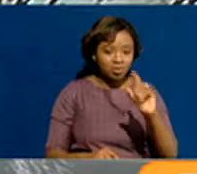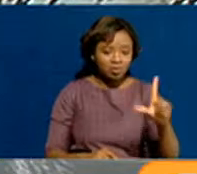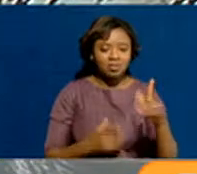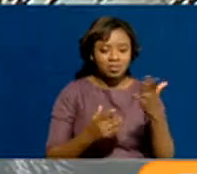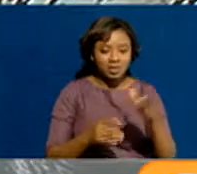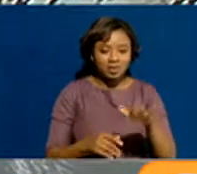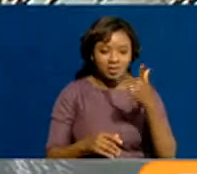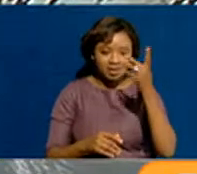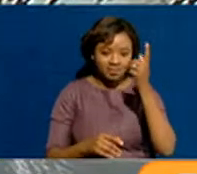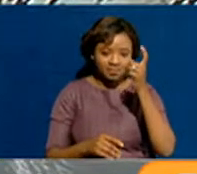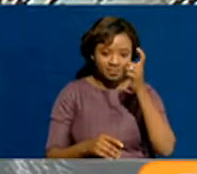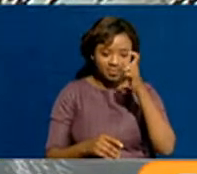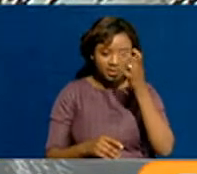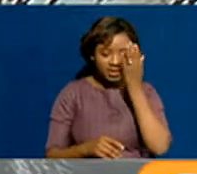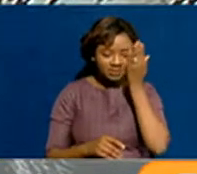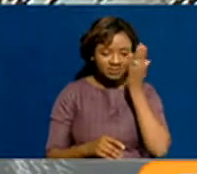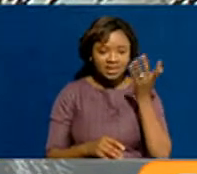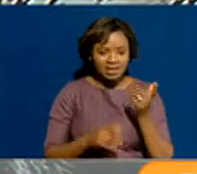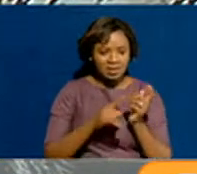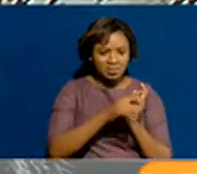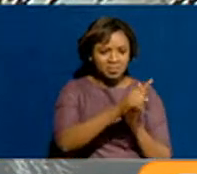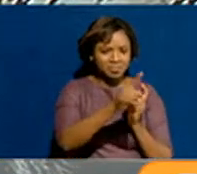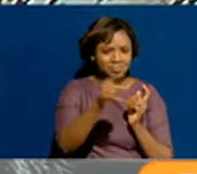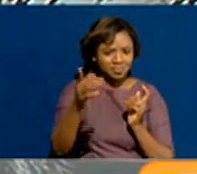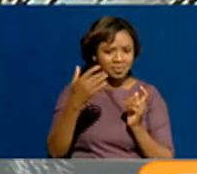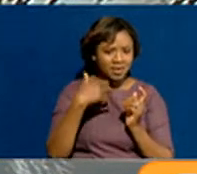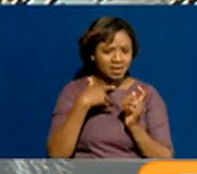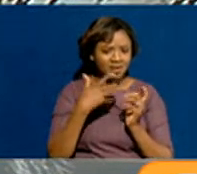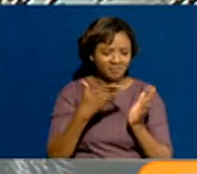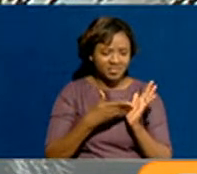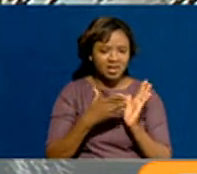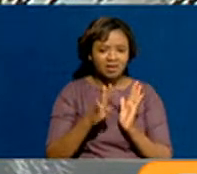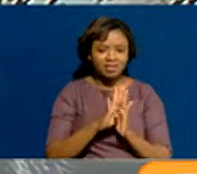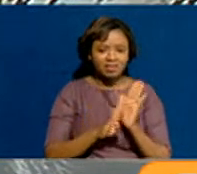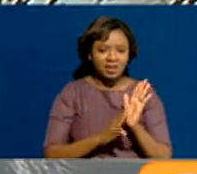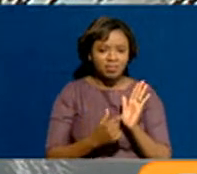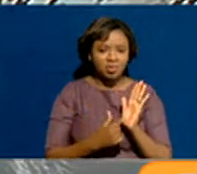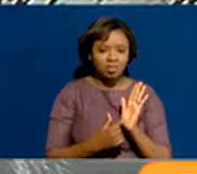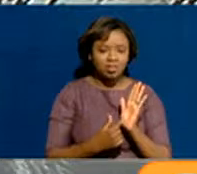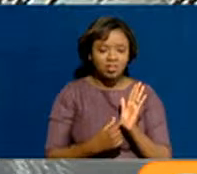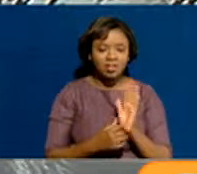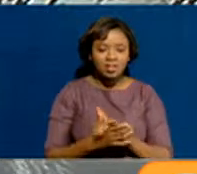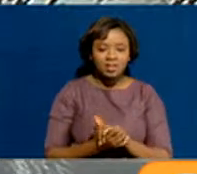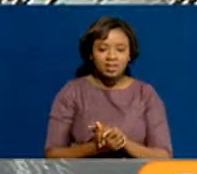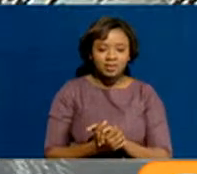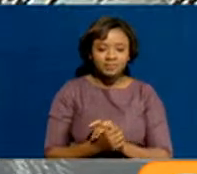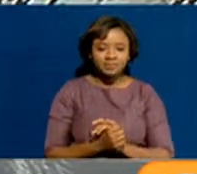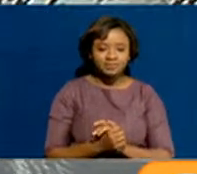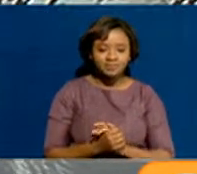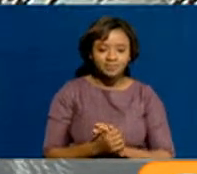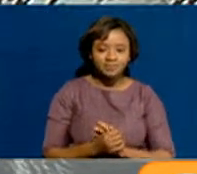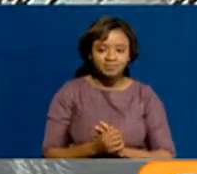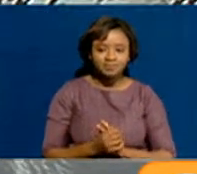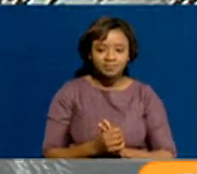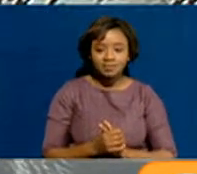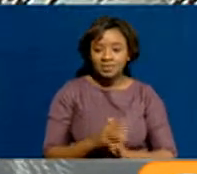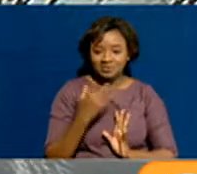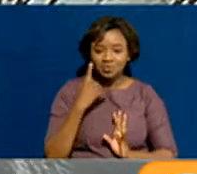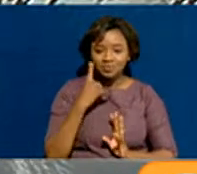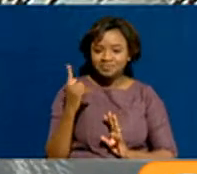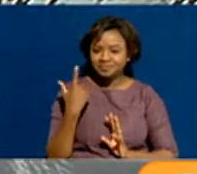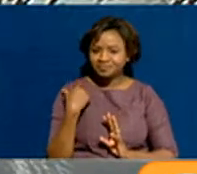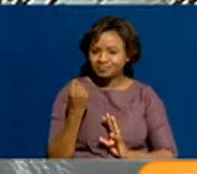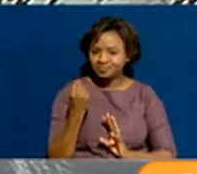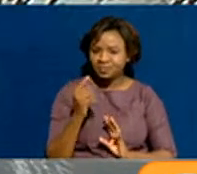summits which have rich historical and spiritual significance. Now, Citizen TV's Agnes Olo recently scaled